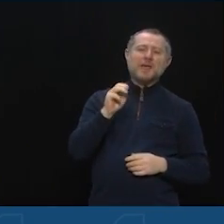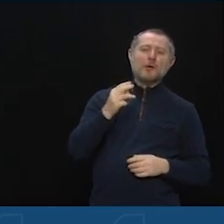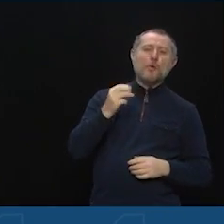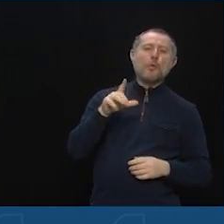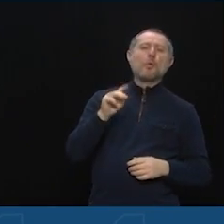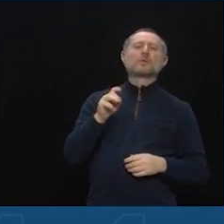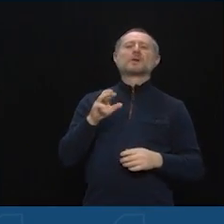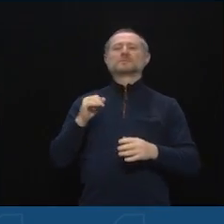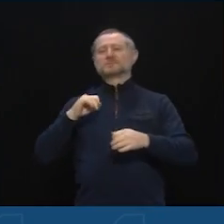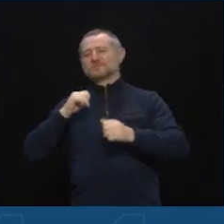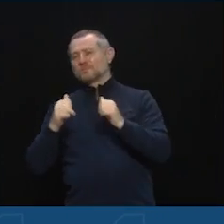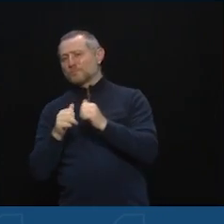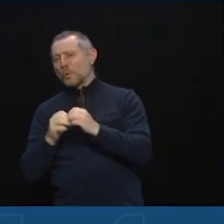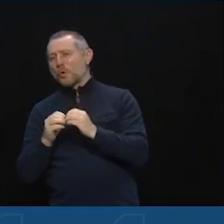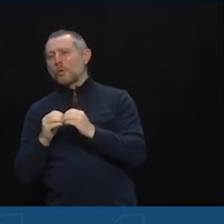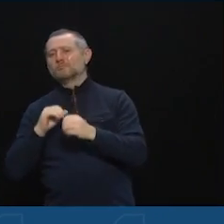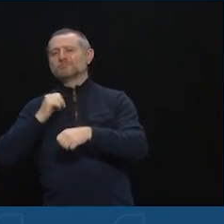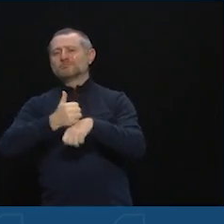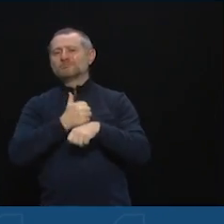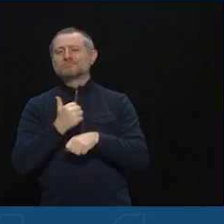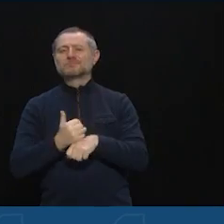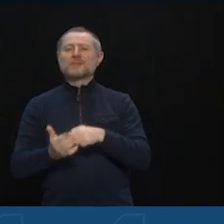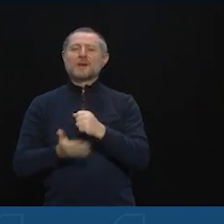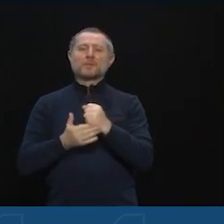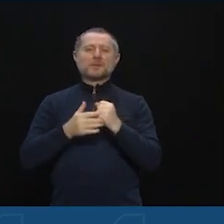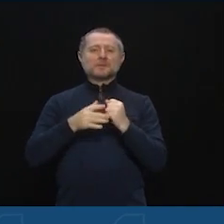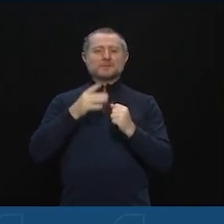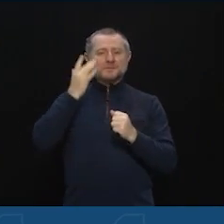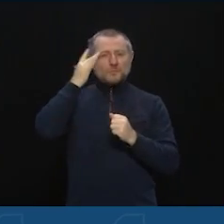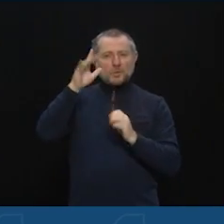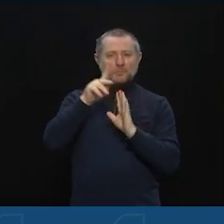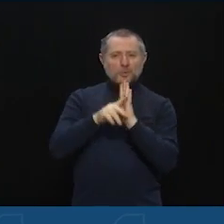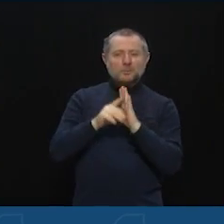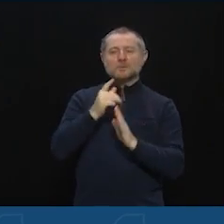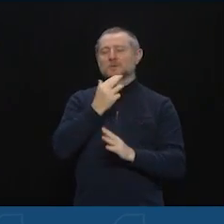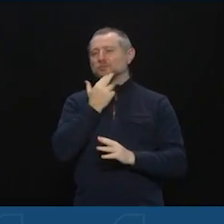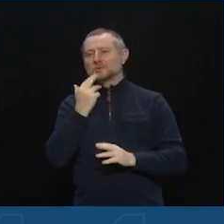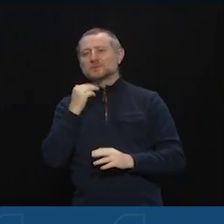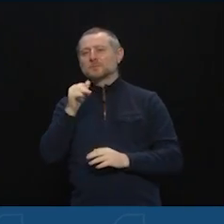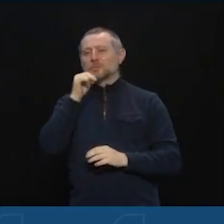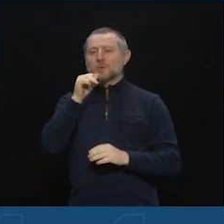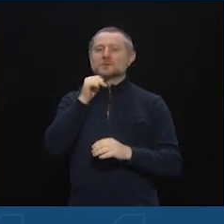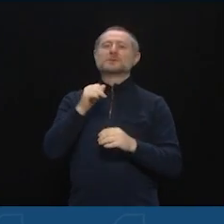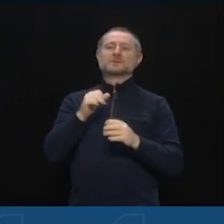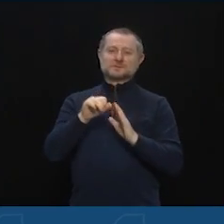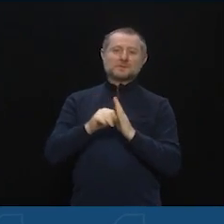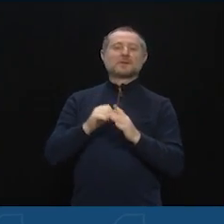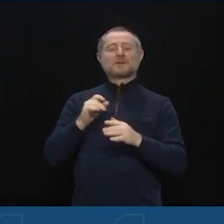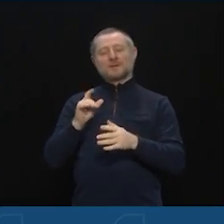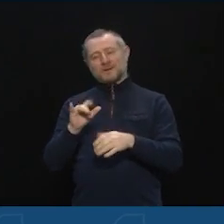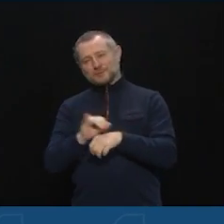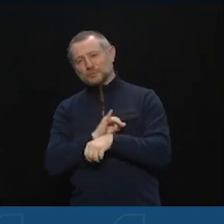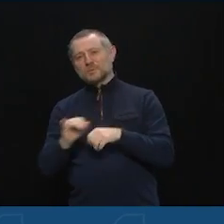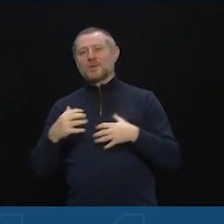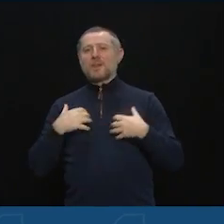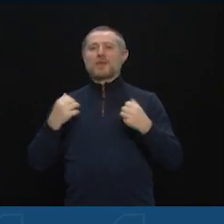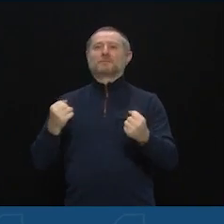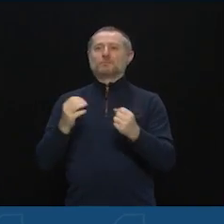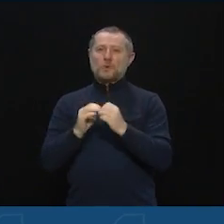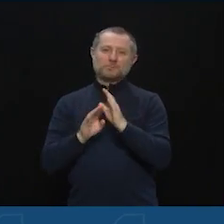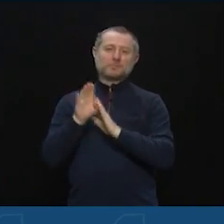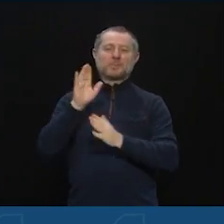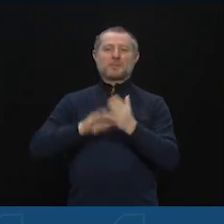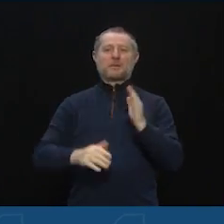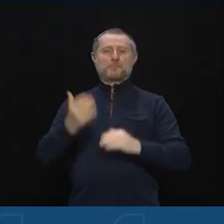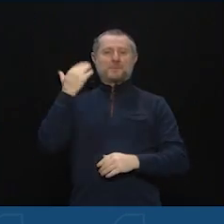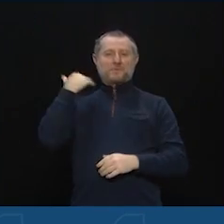more smart policy for our bars and restaurants so we can help this hurting industry get back and become better than it was before the pandemic.